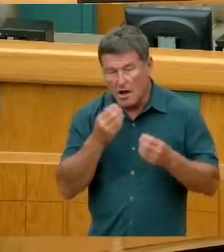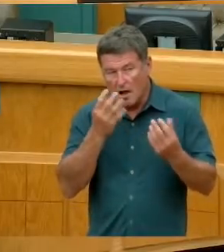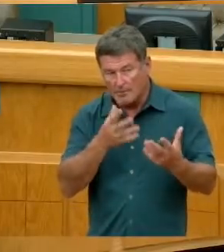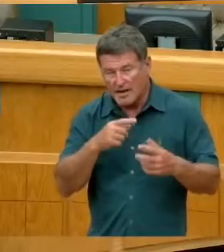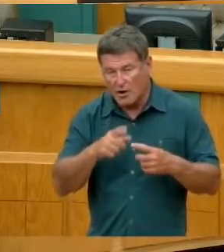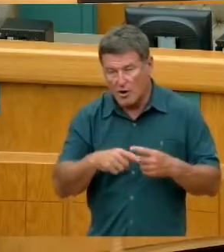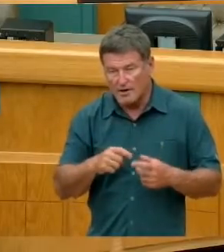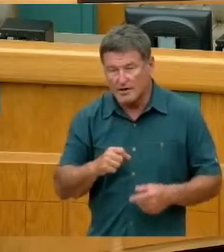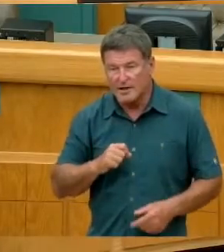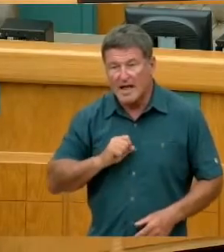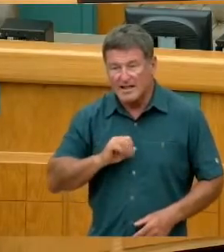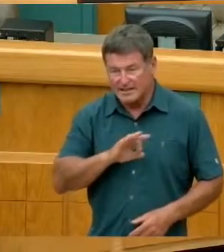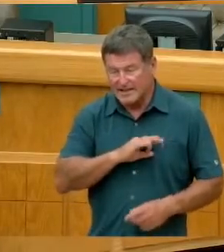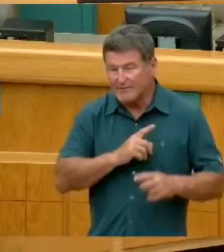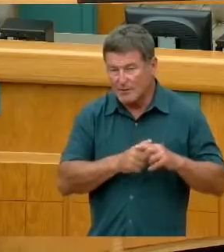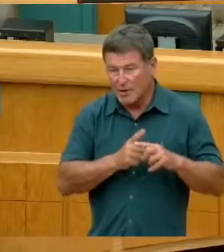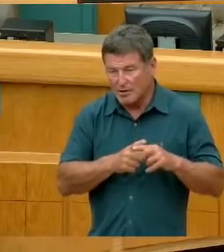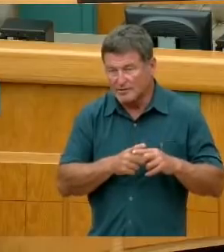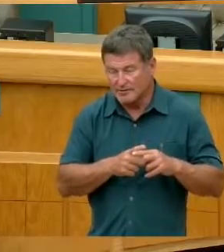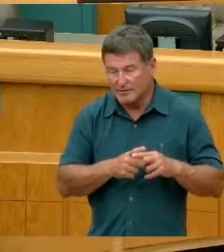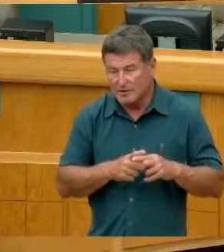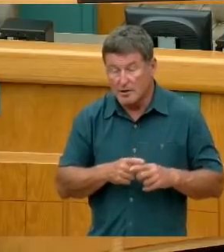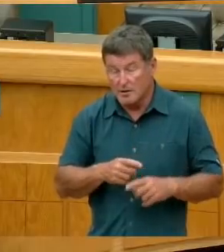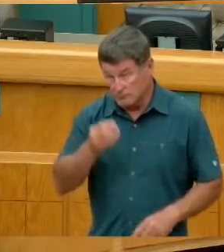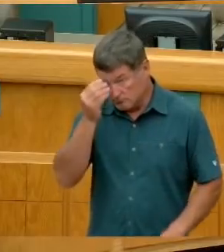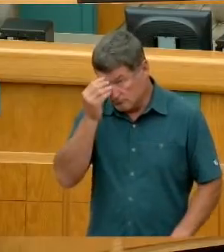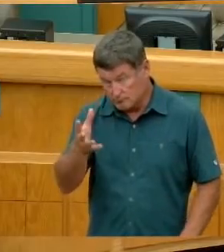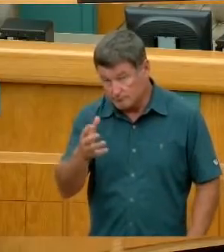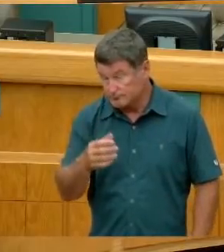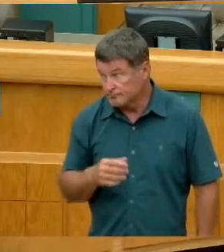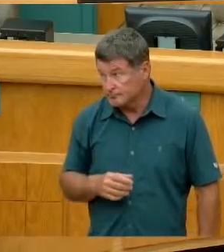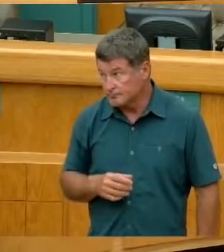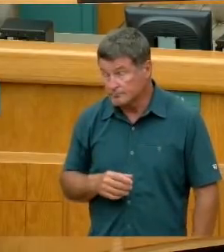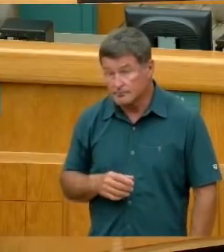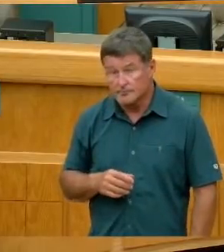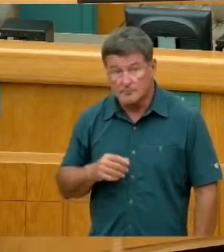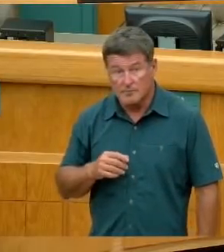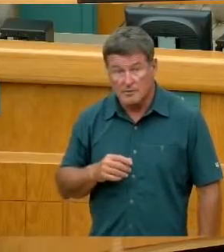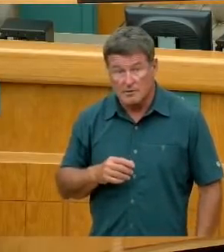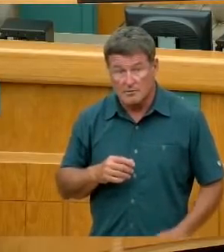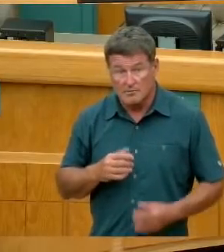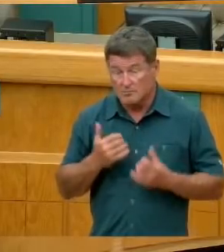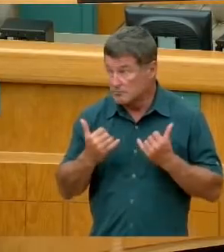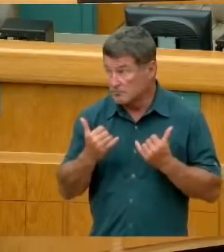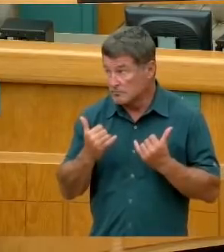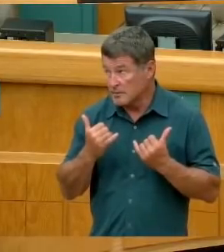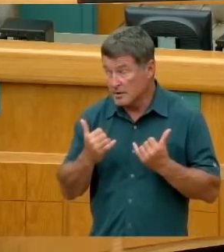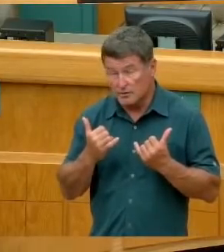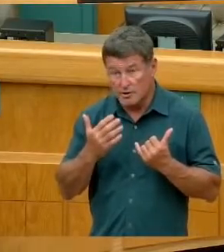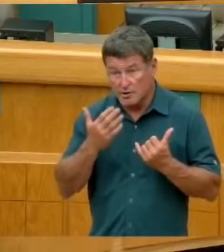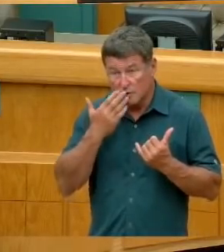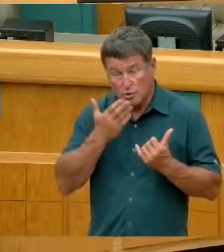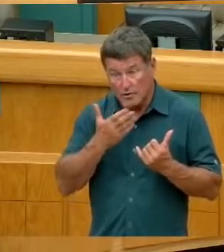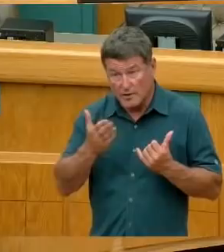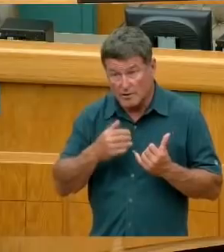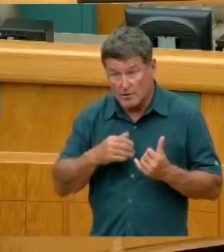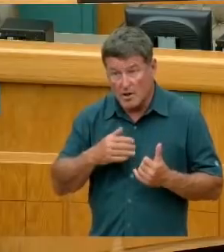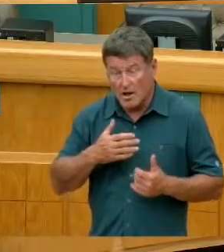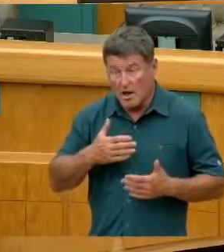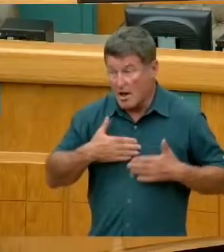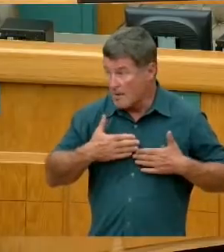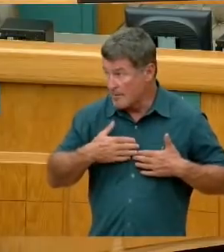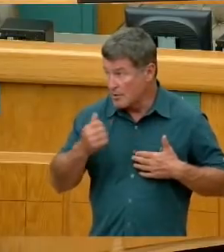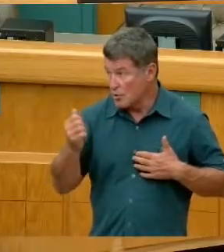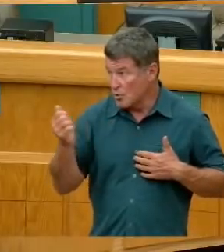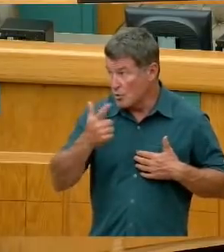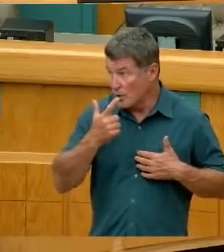are, on county employees that have tested positive. I will say that I think it's a very good thing,